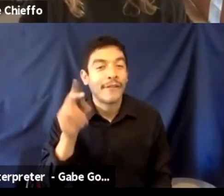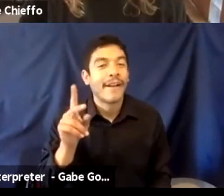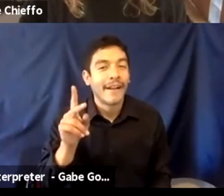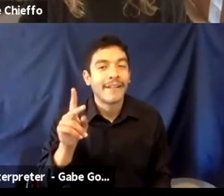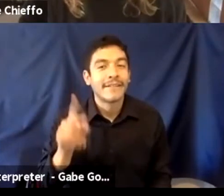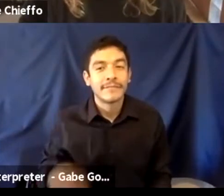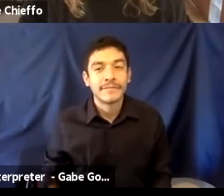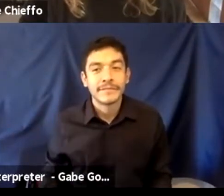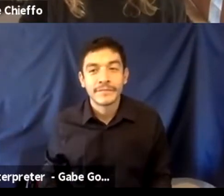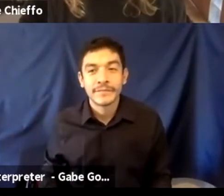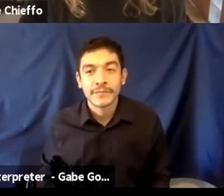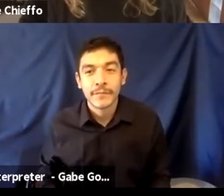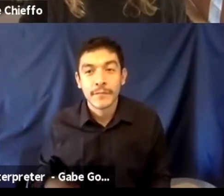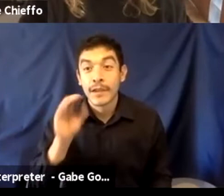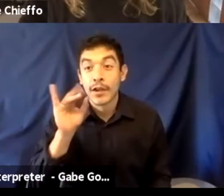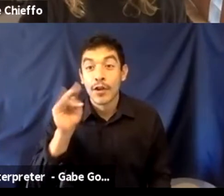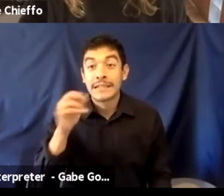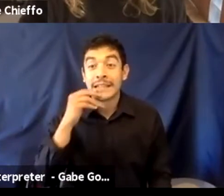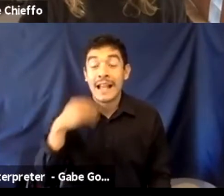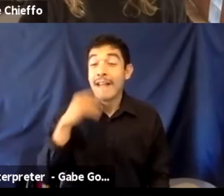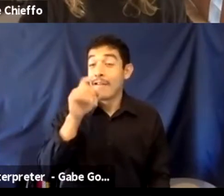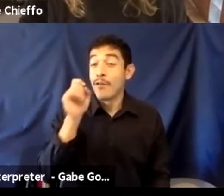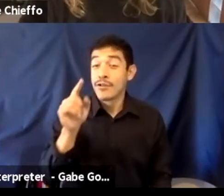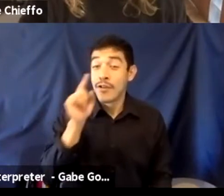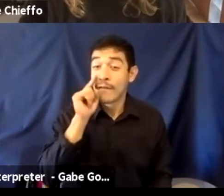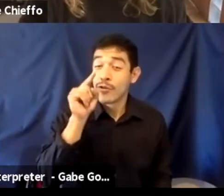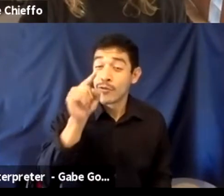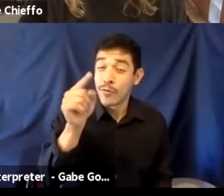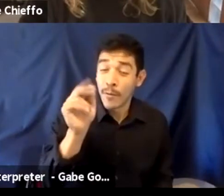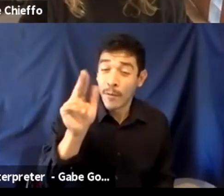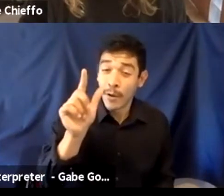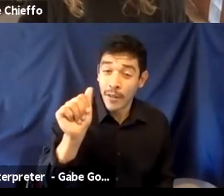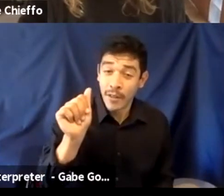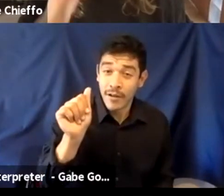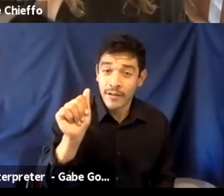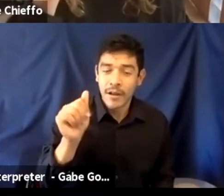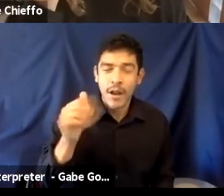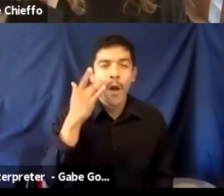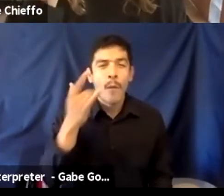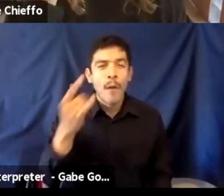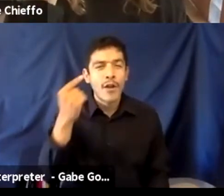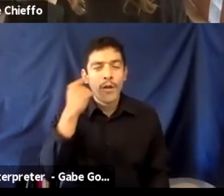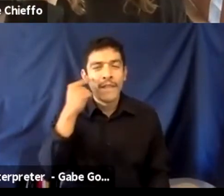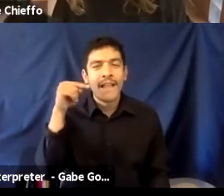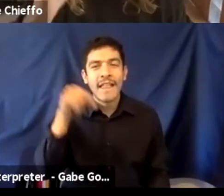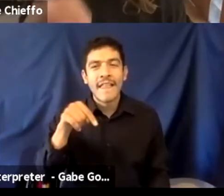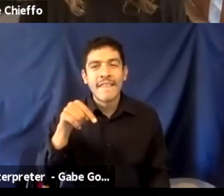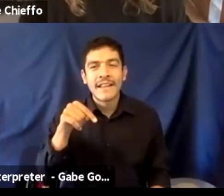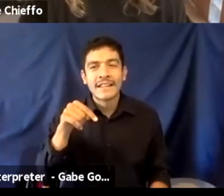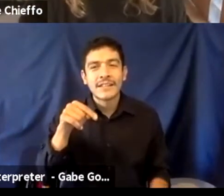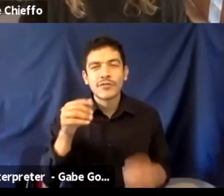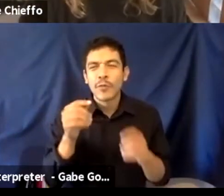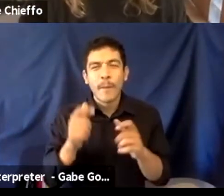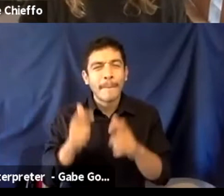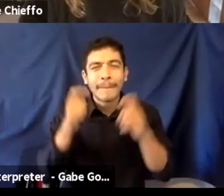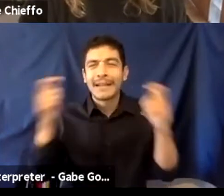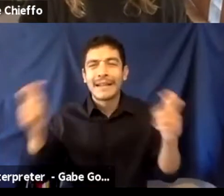I have a question for you. Another one. Yes. Why do you think fidget toys are so big?